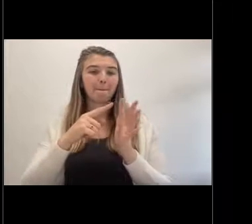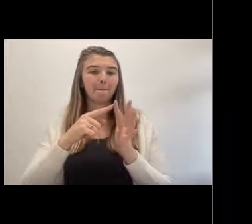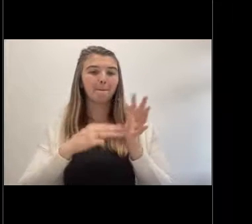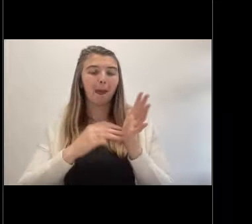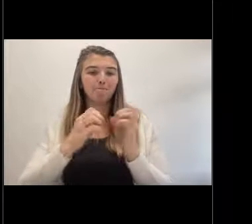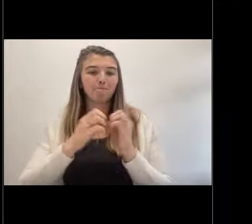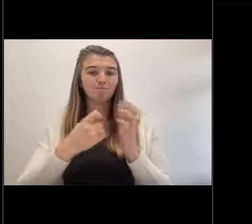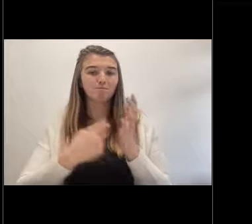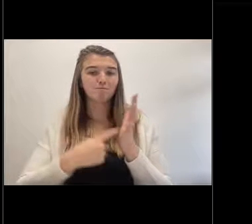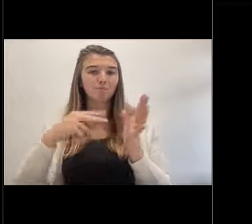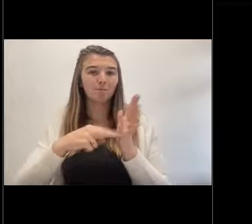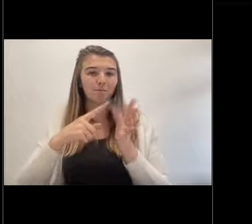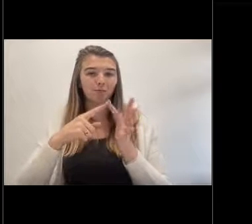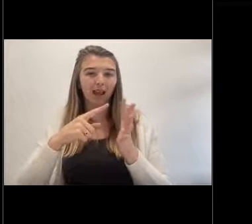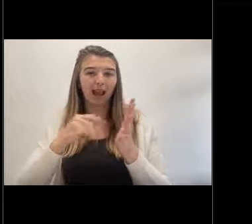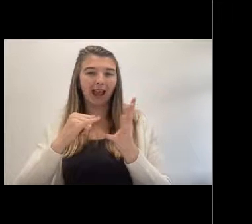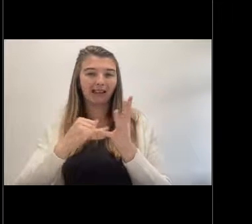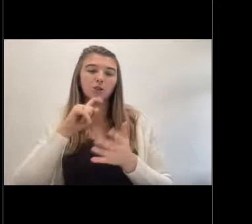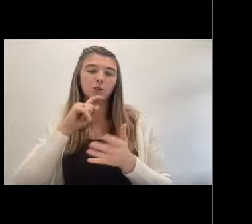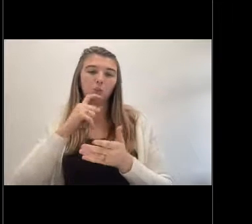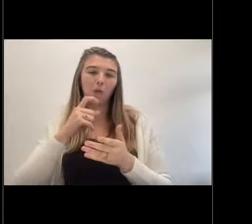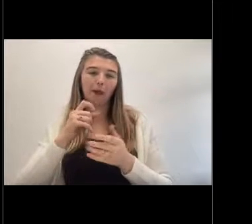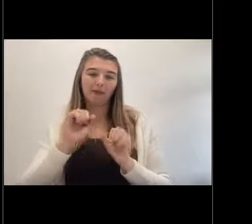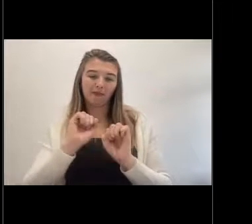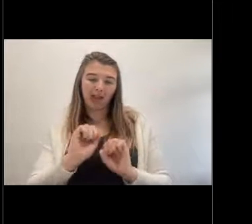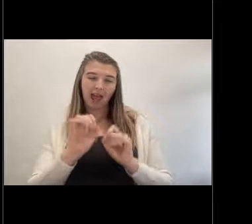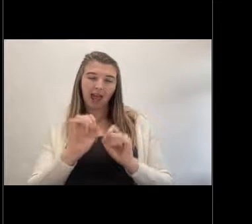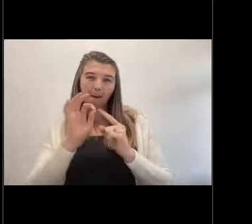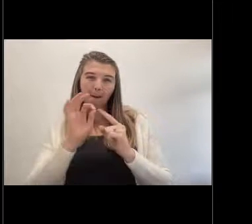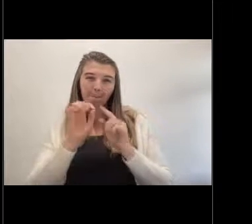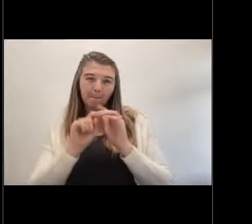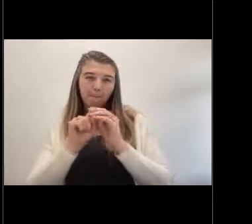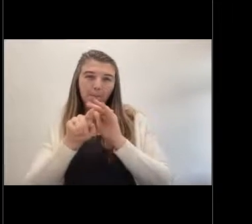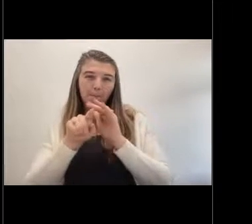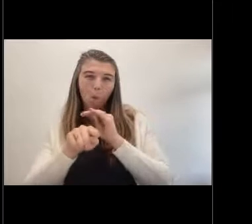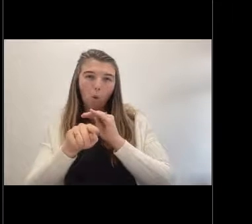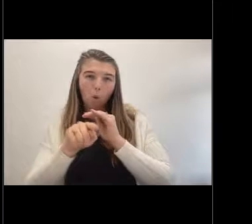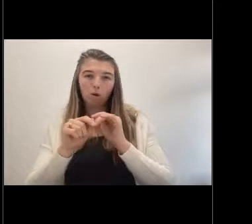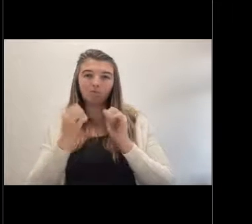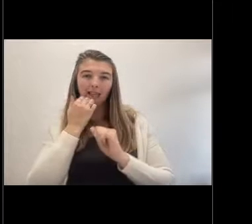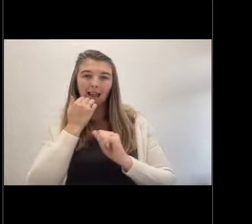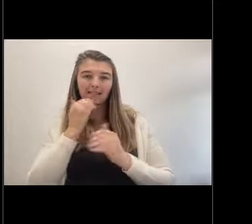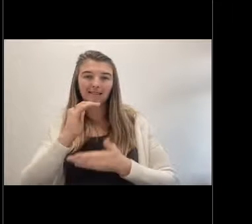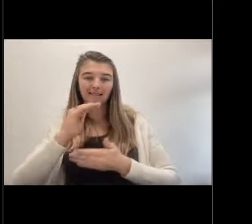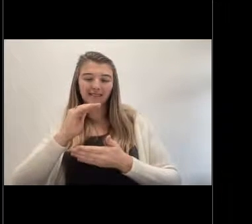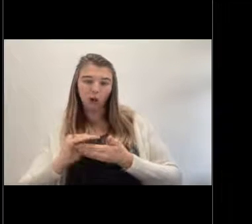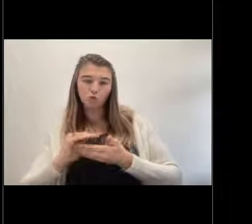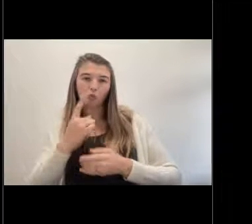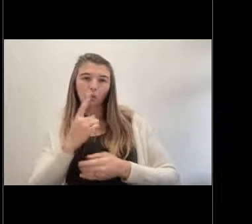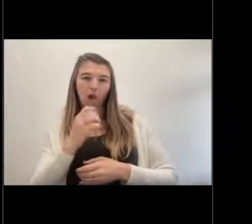or also continuous flow centrifugation has been recently reported for aqueous